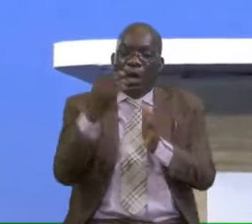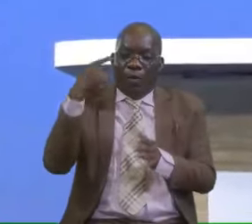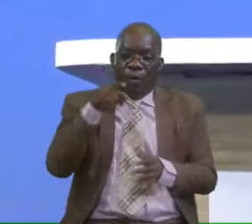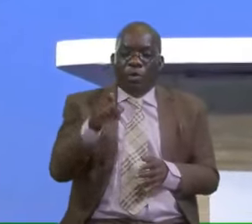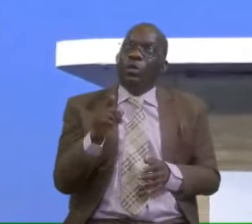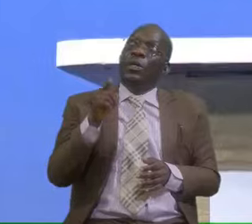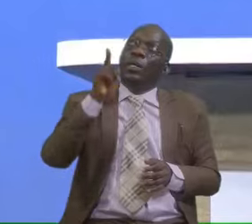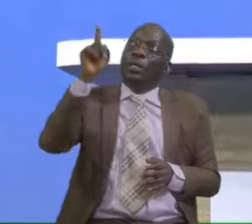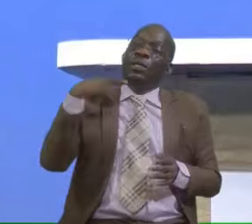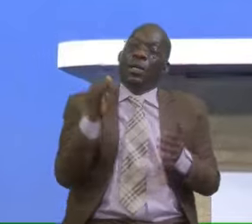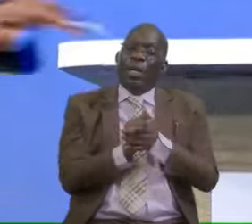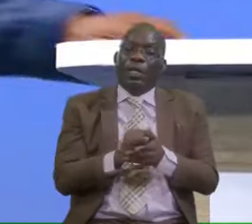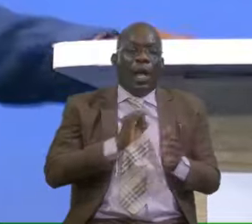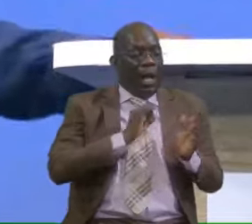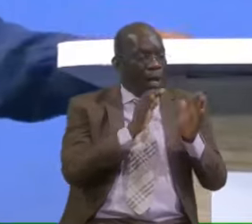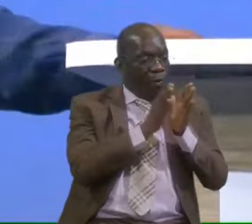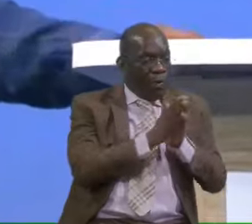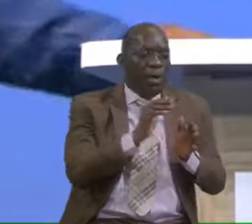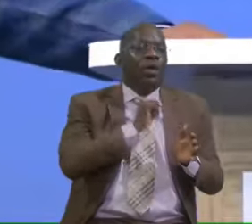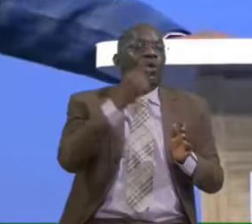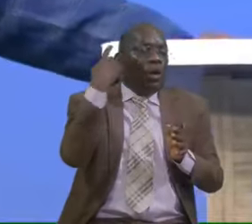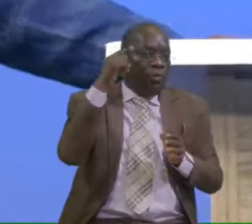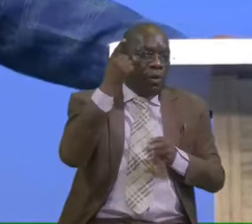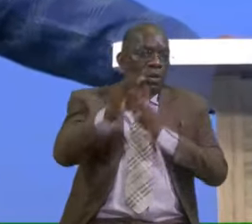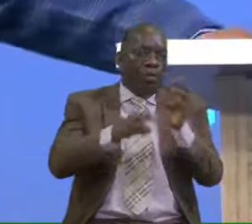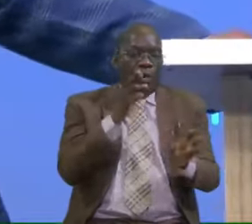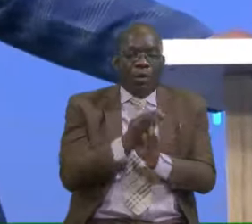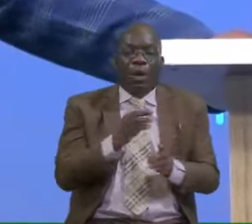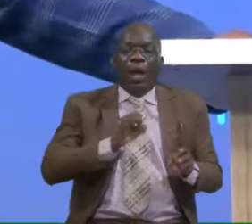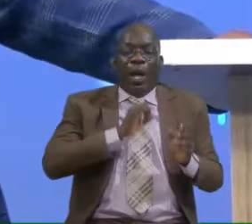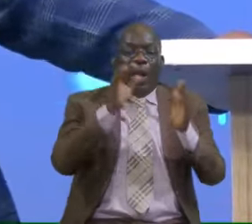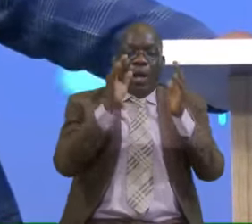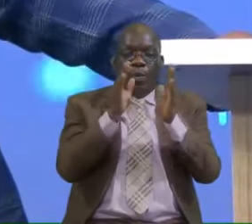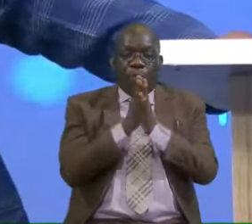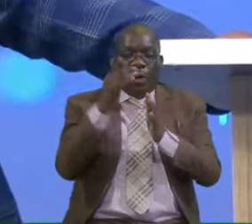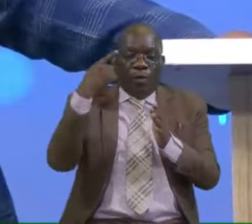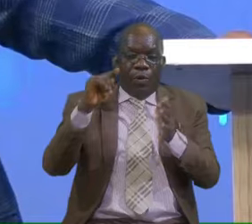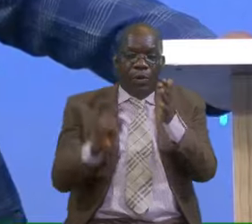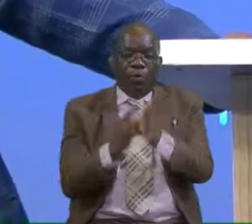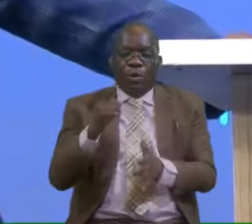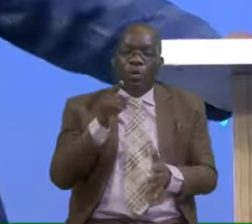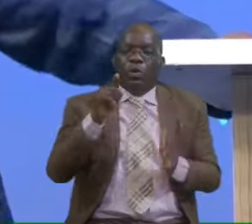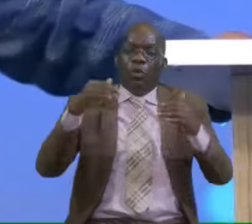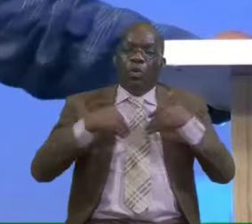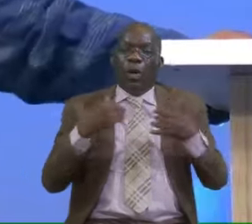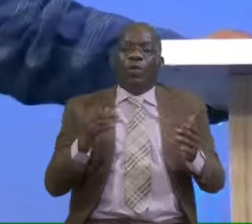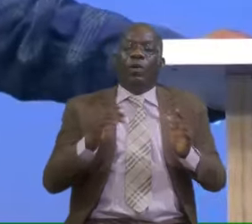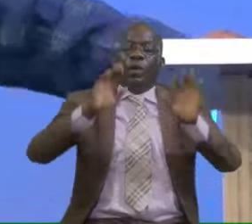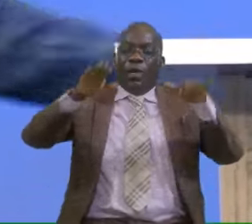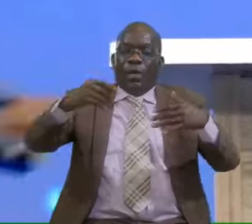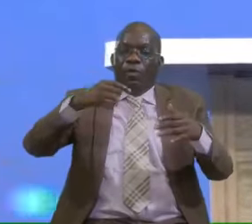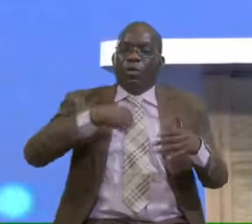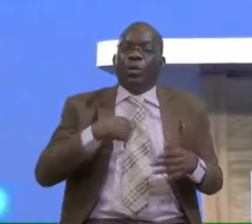this one, I pray not for the world, but I pray for the ones that you have given me. Sanctify